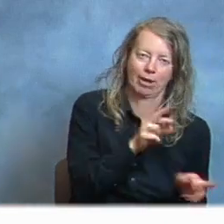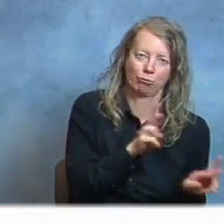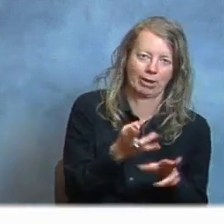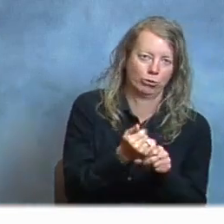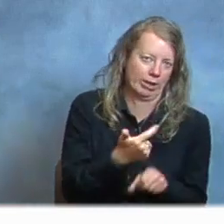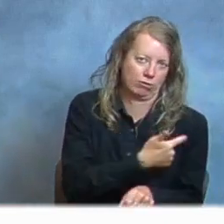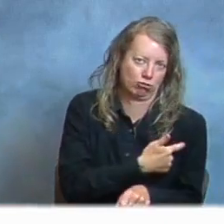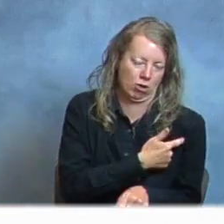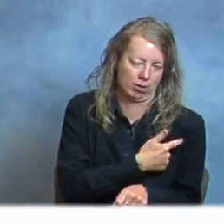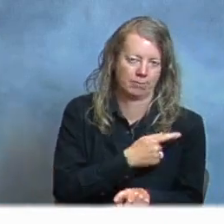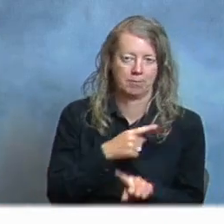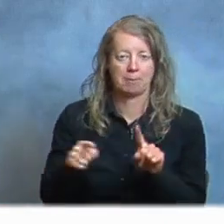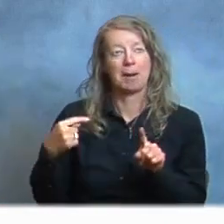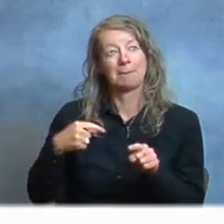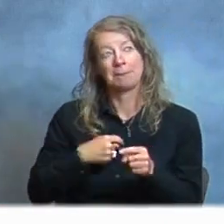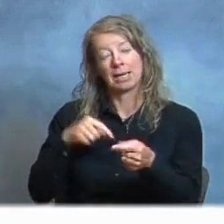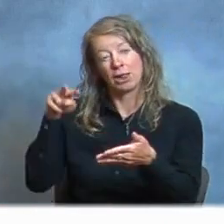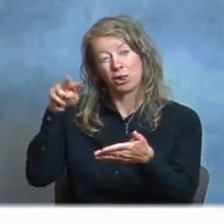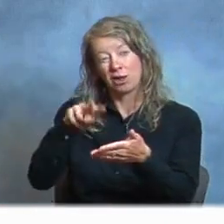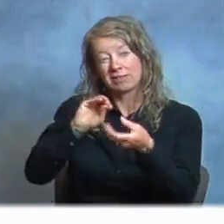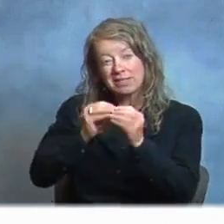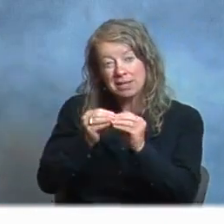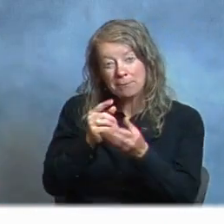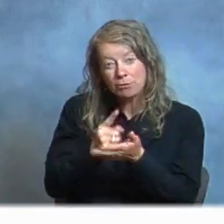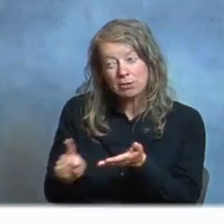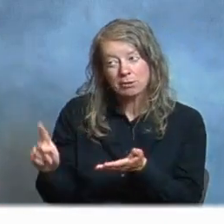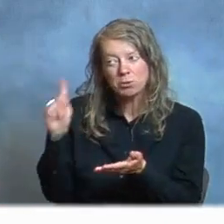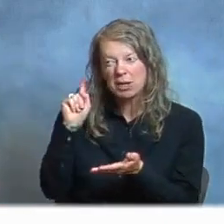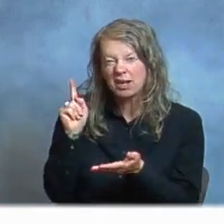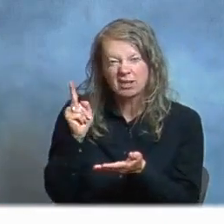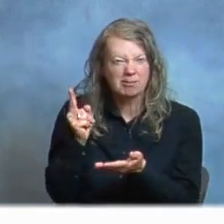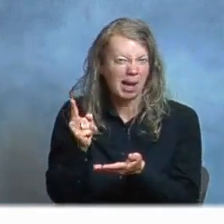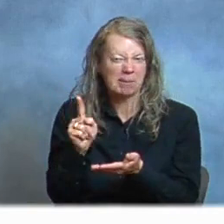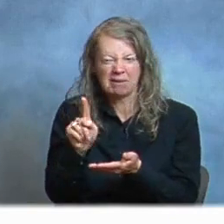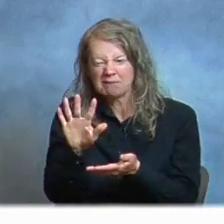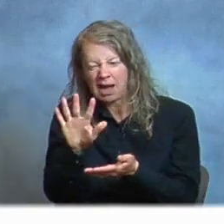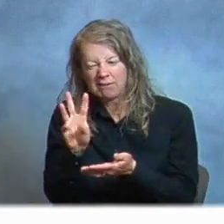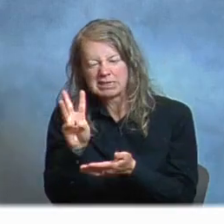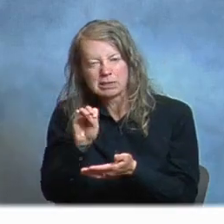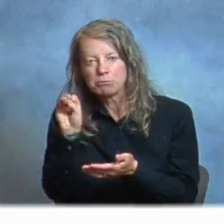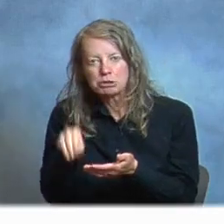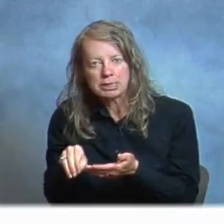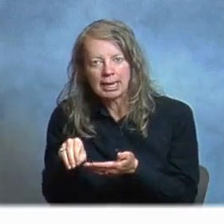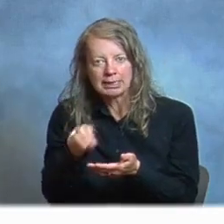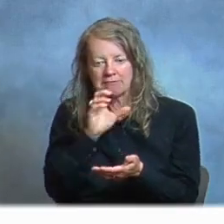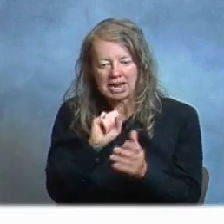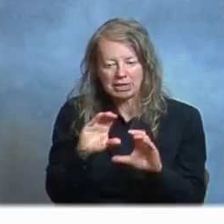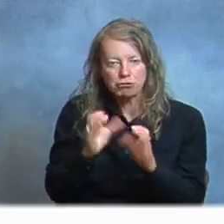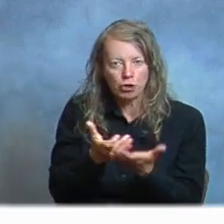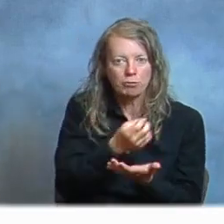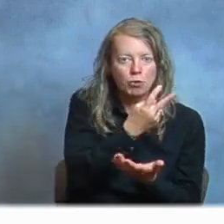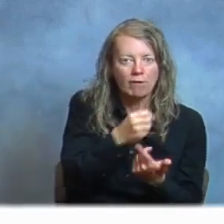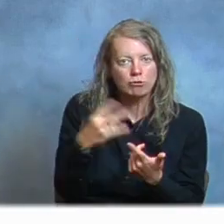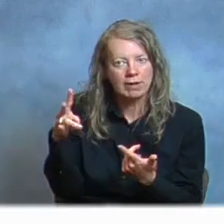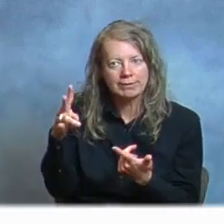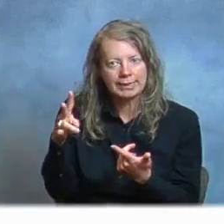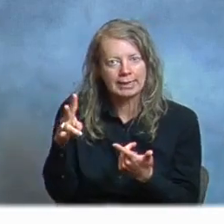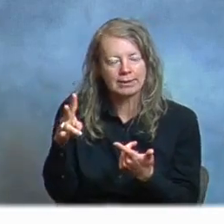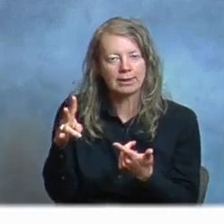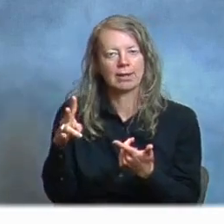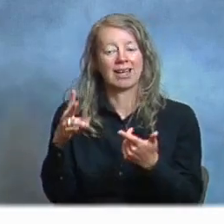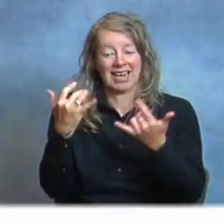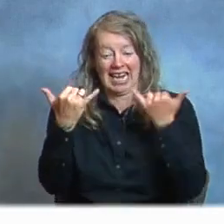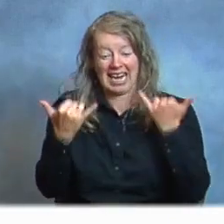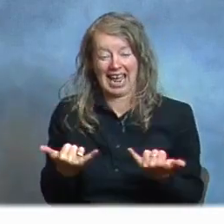this last week, we were only at about between 5 and 6% of that population. So in a week's time, jumped up